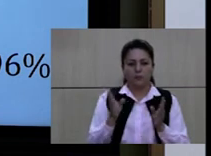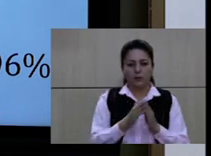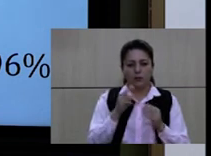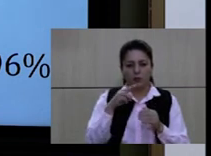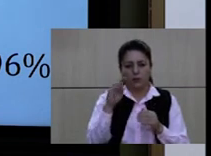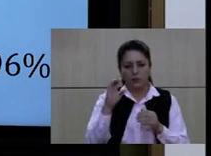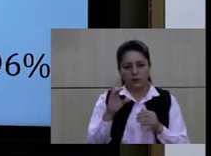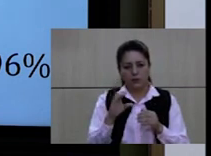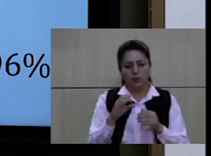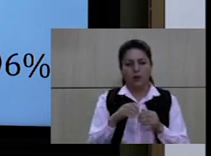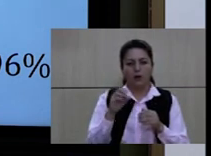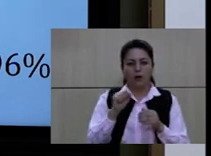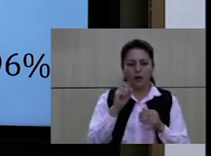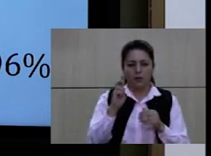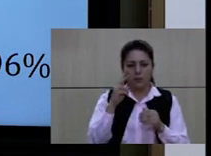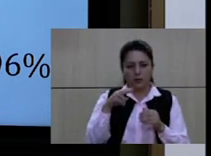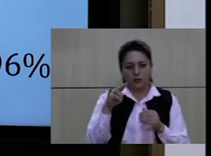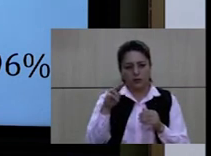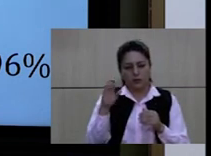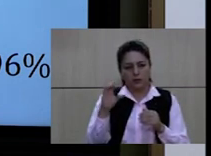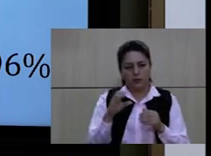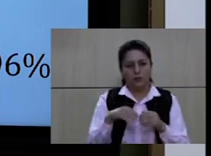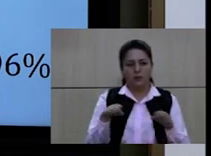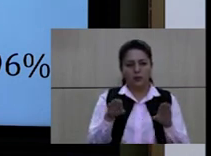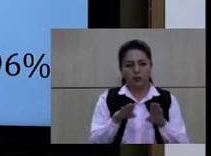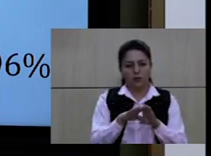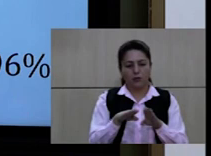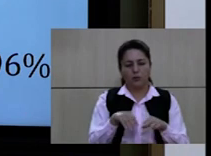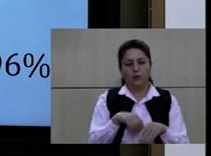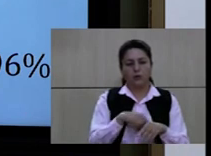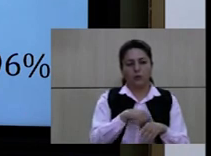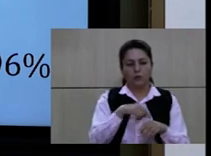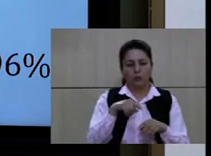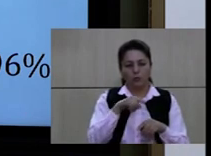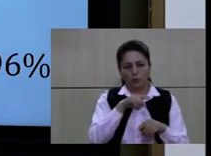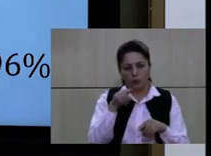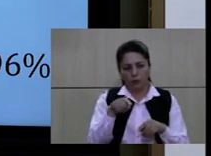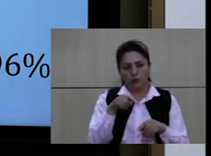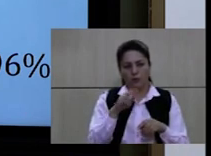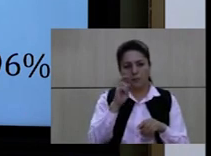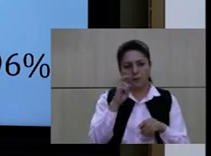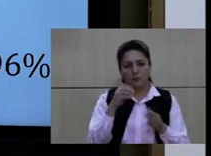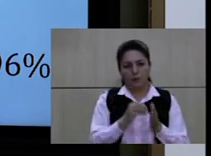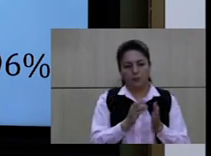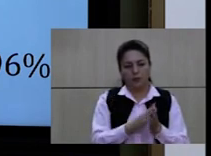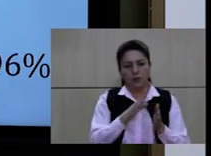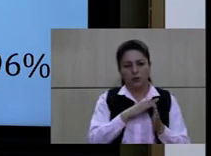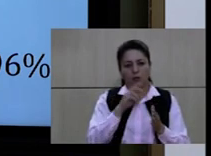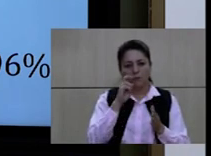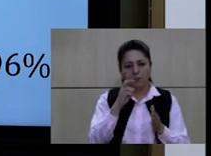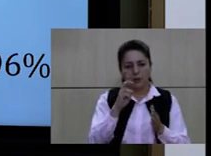DC, AB bilan DC teng. Buni esa B bilan belgilab oldik. B